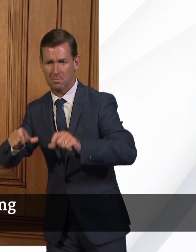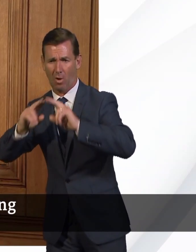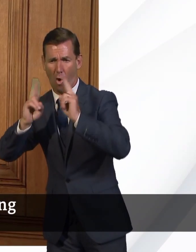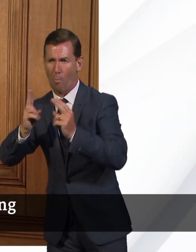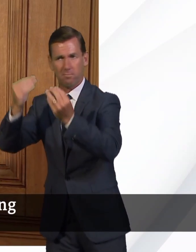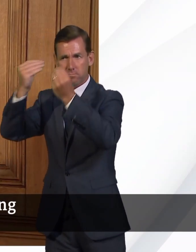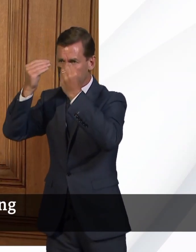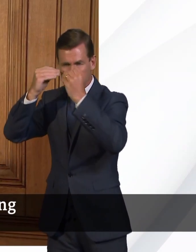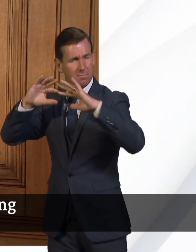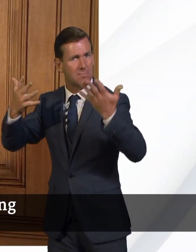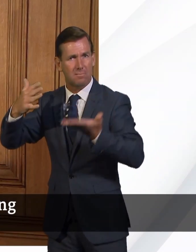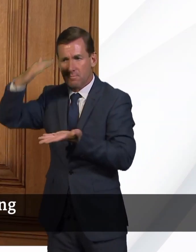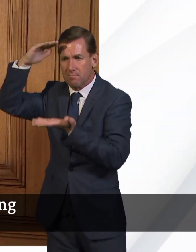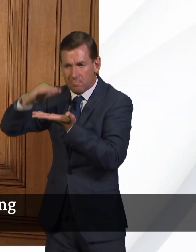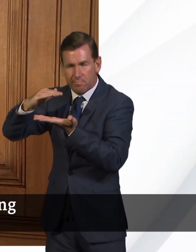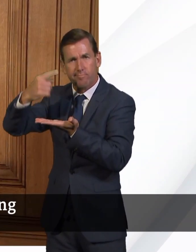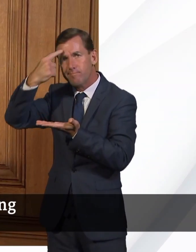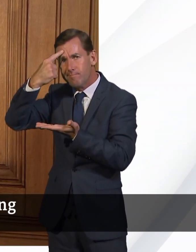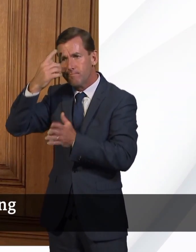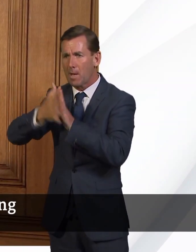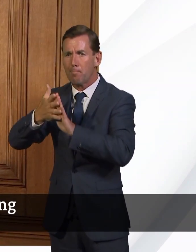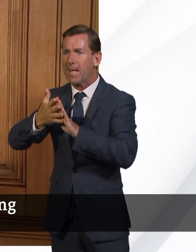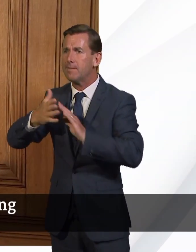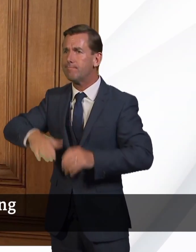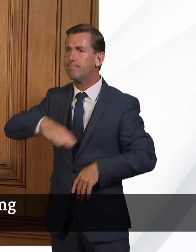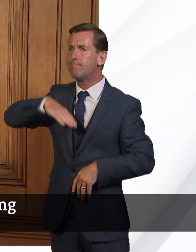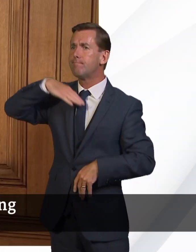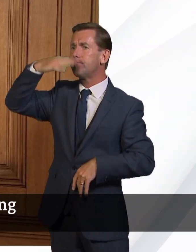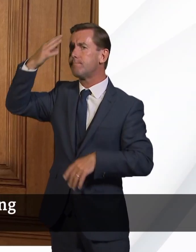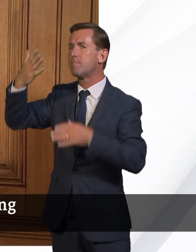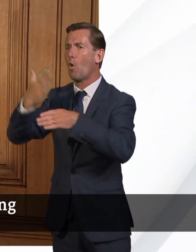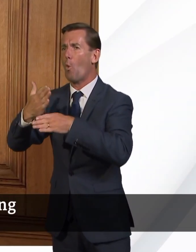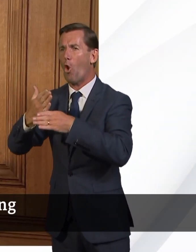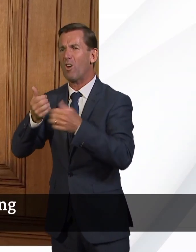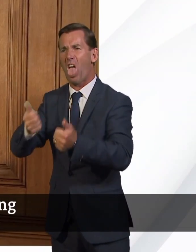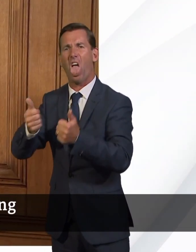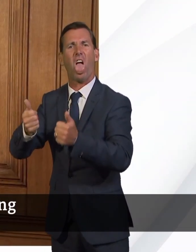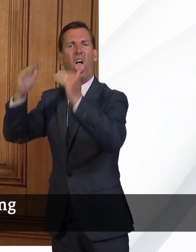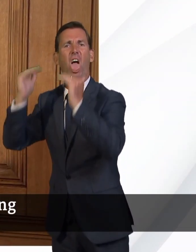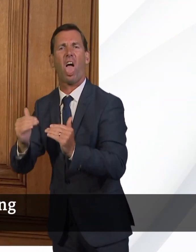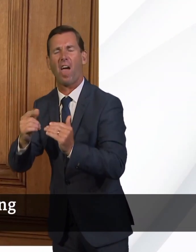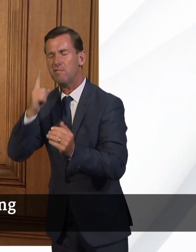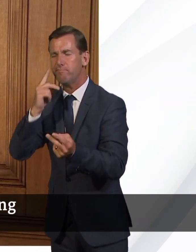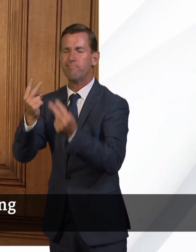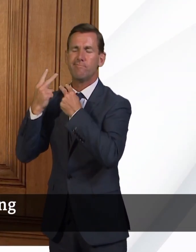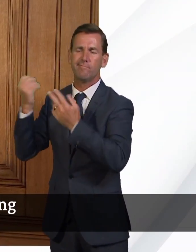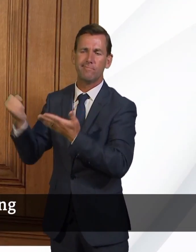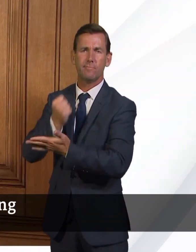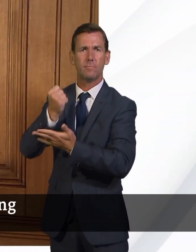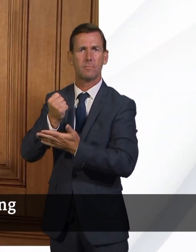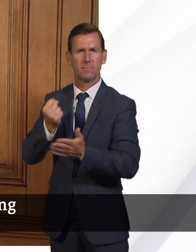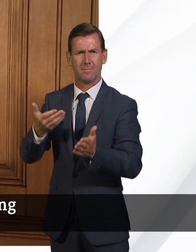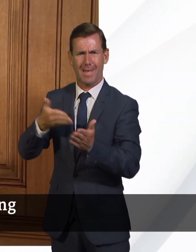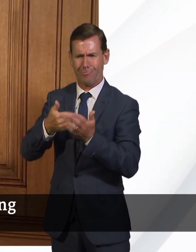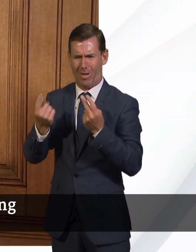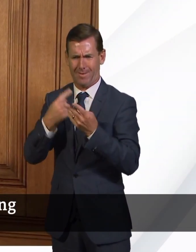then takes them into work, employment in adult life, and gives them a prevention opportunity from long-term conditions,